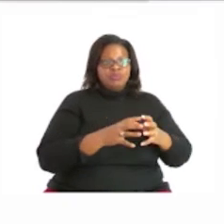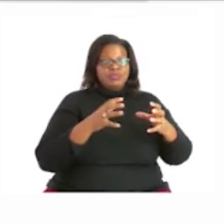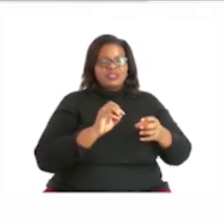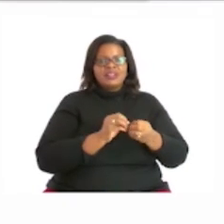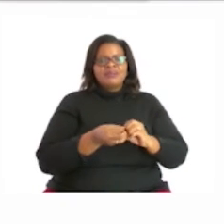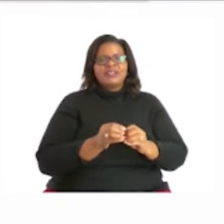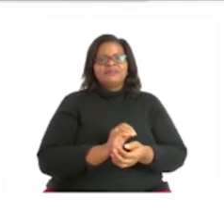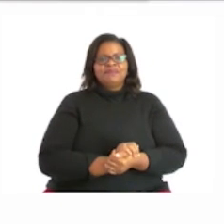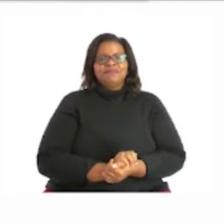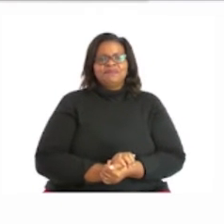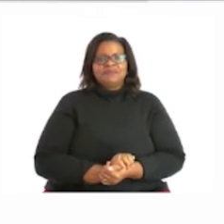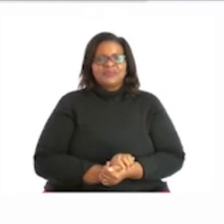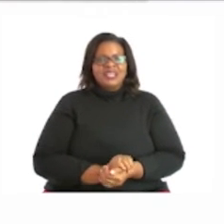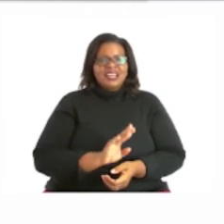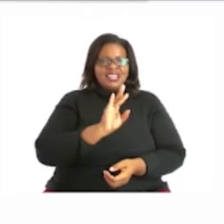number.